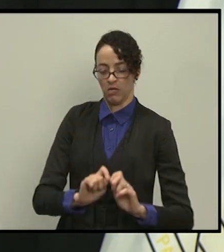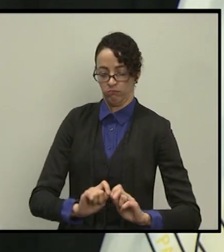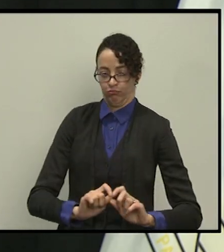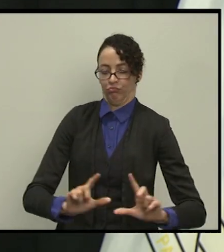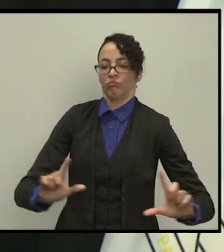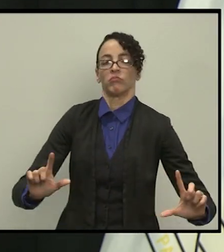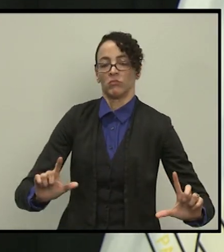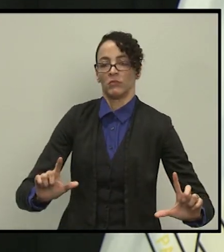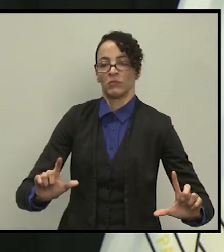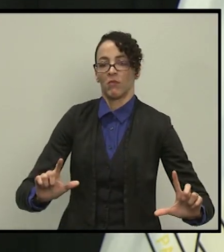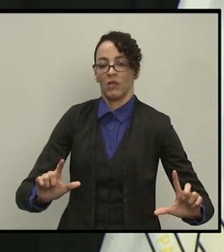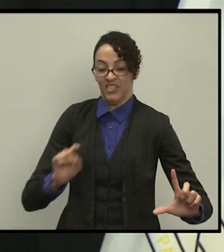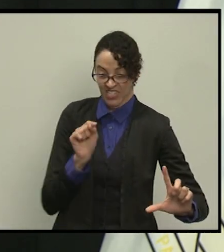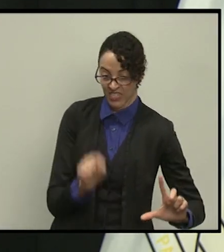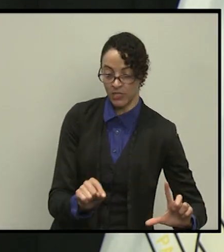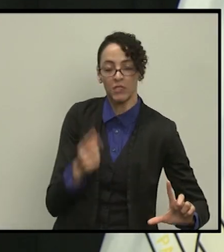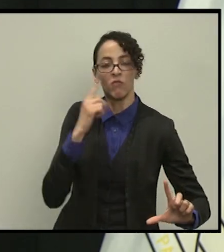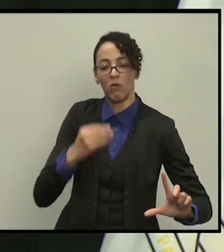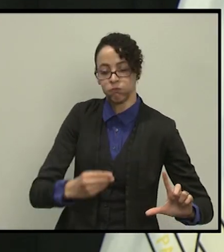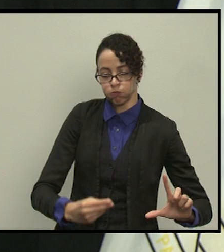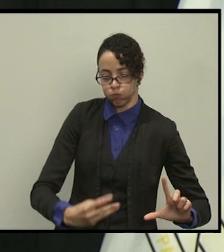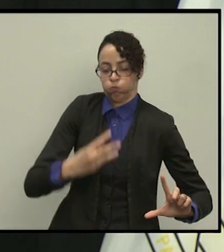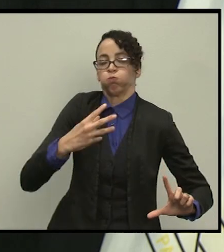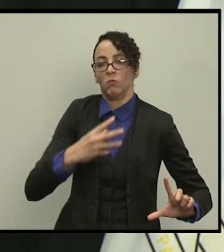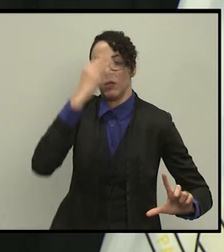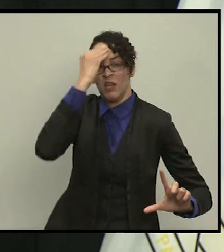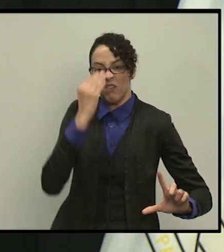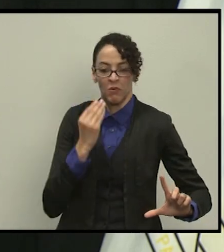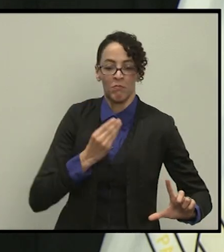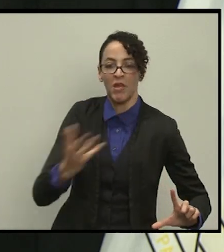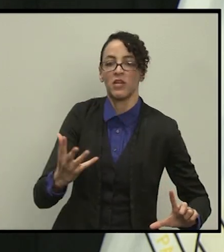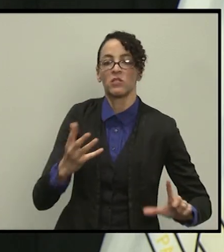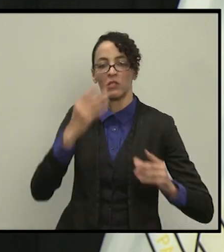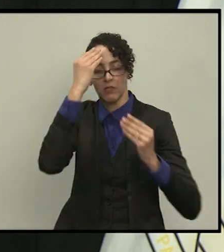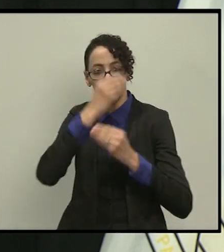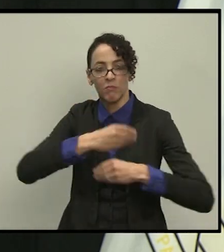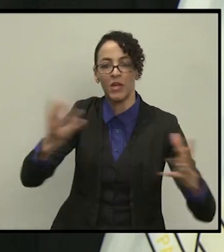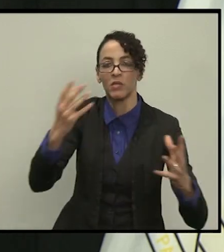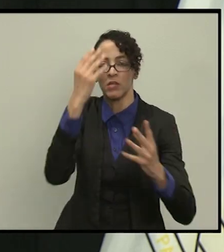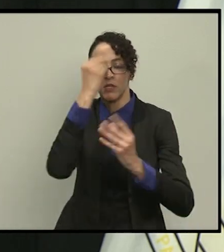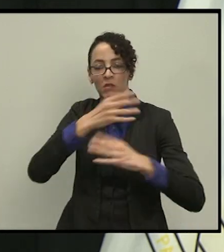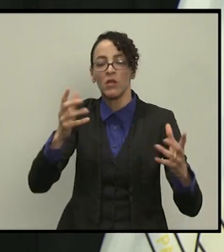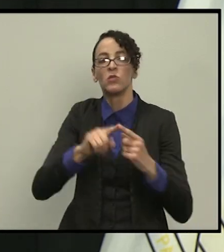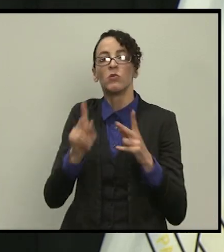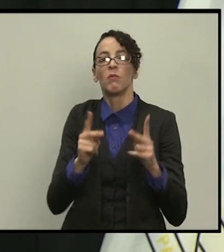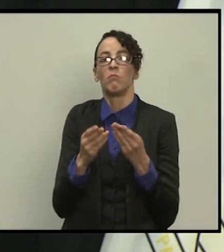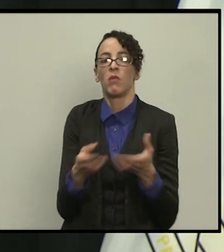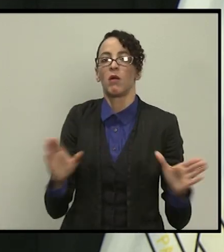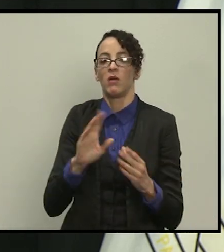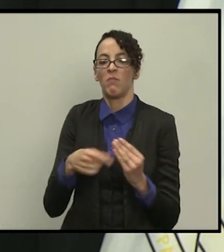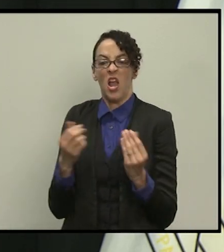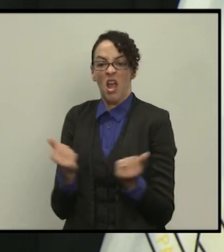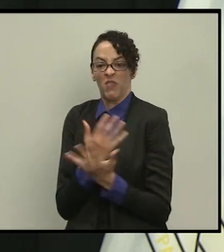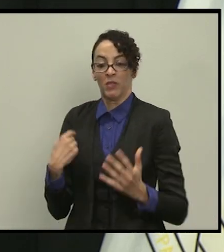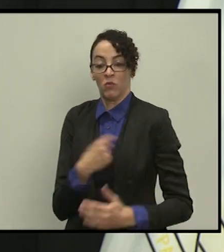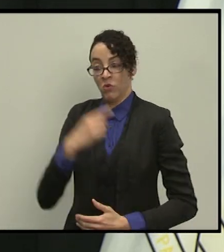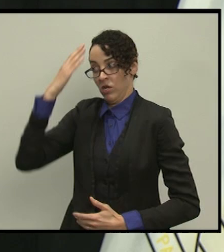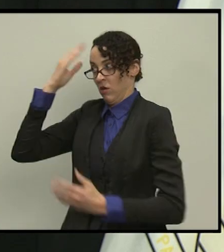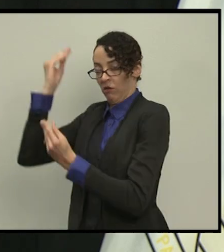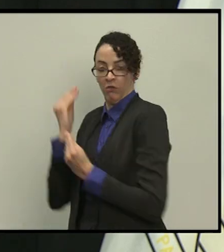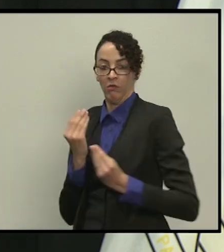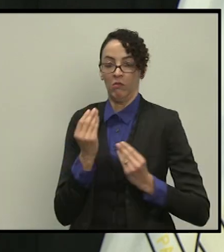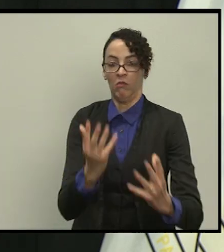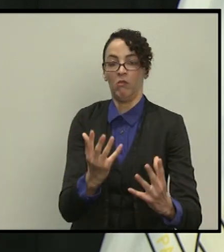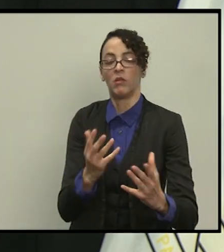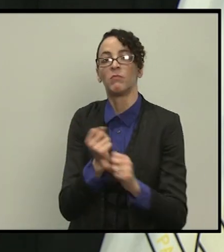doing everything we can to provide the public with everything that we have, just so that you are aware and